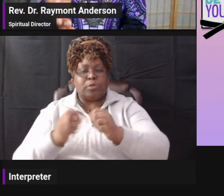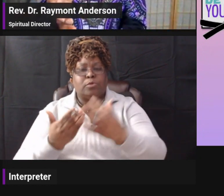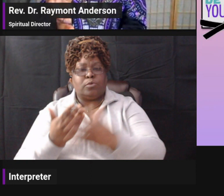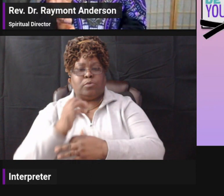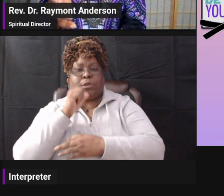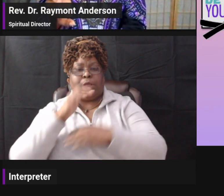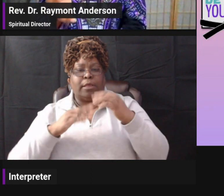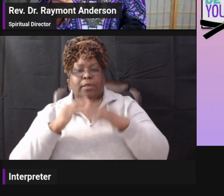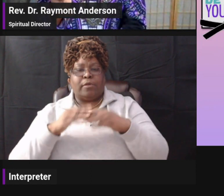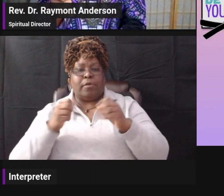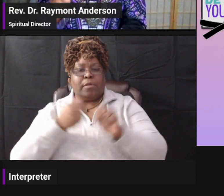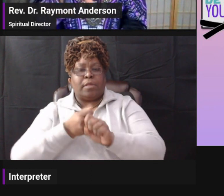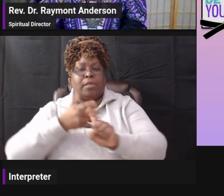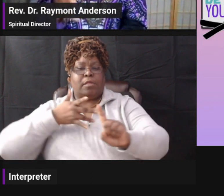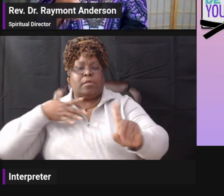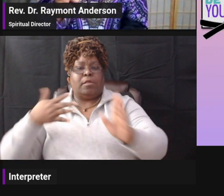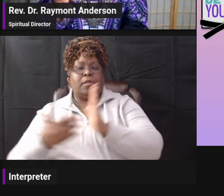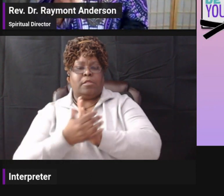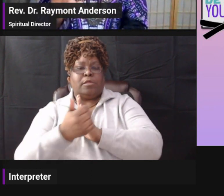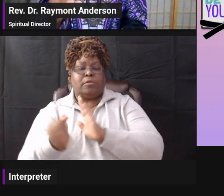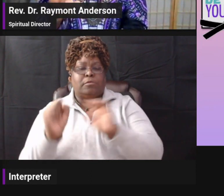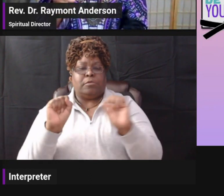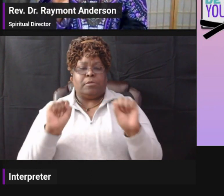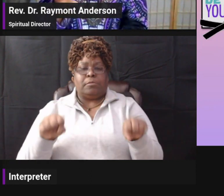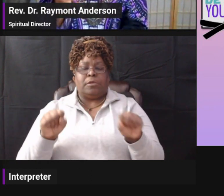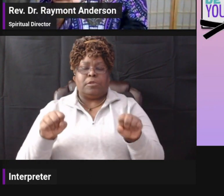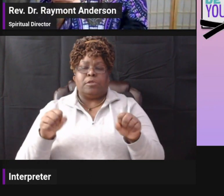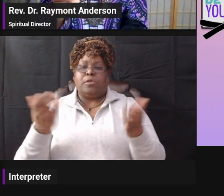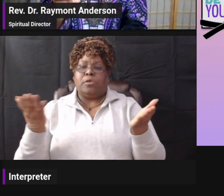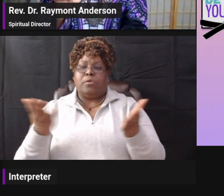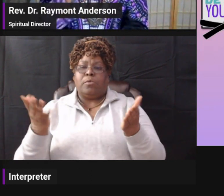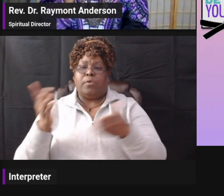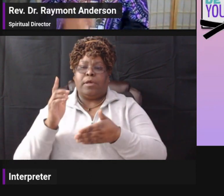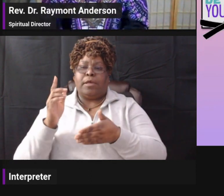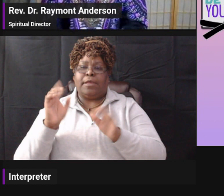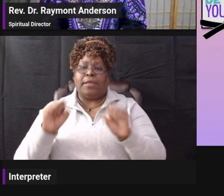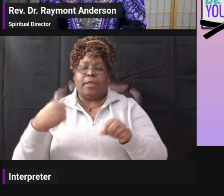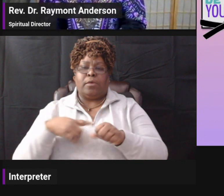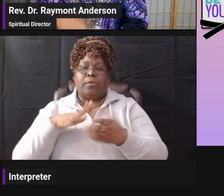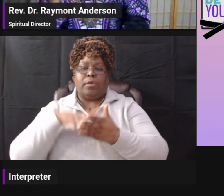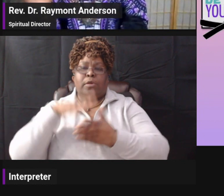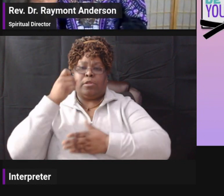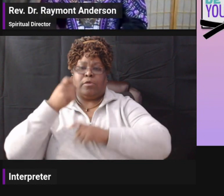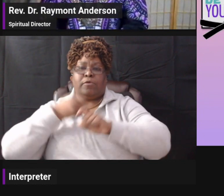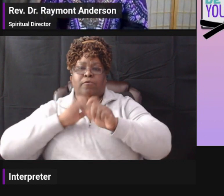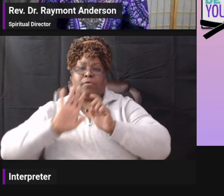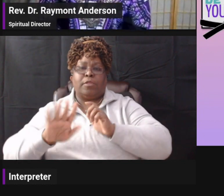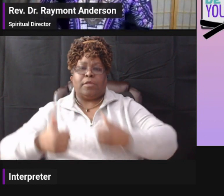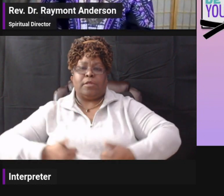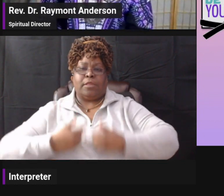through discomfort and expanding their skills and their abilities, what can we glean from